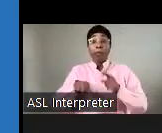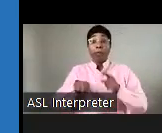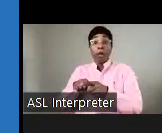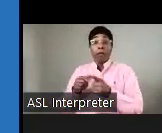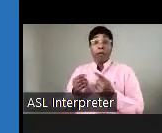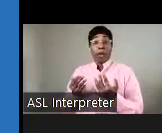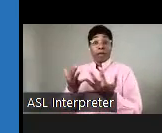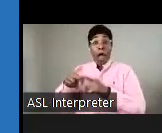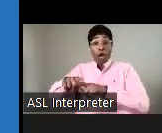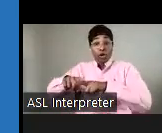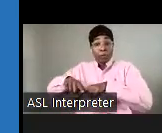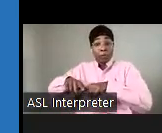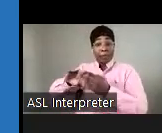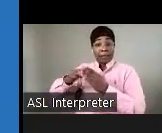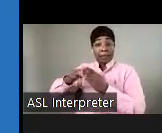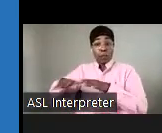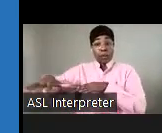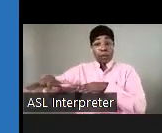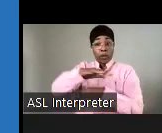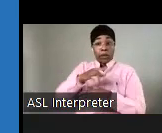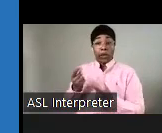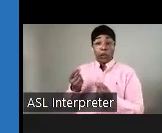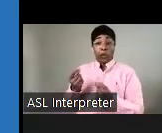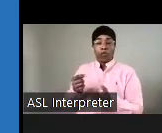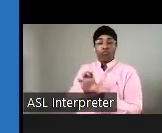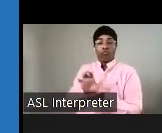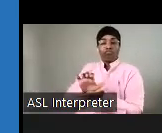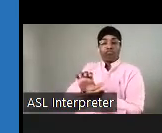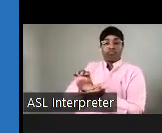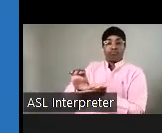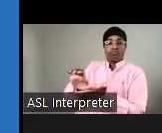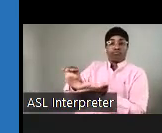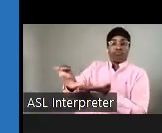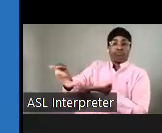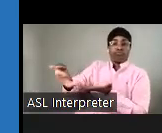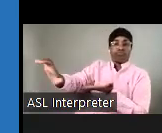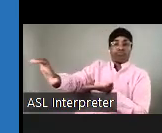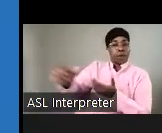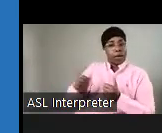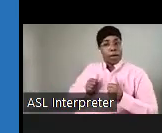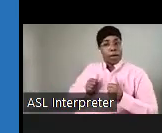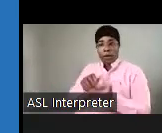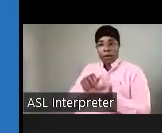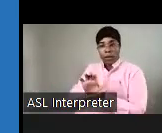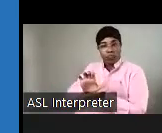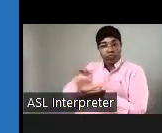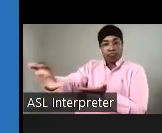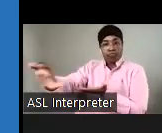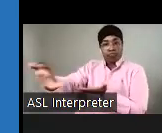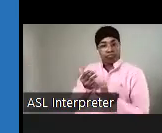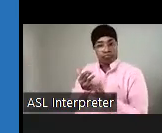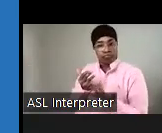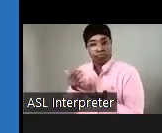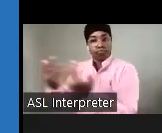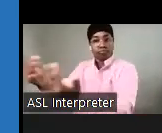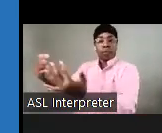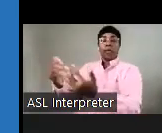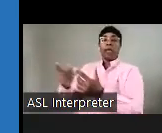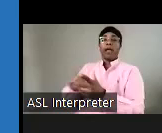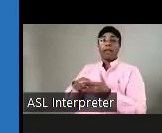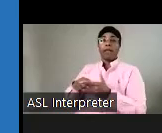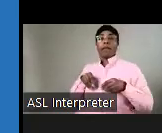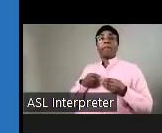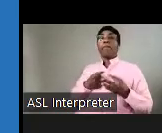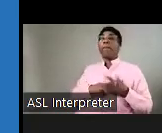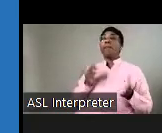best winter is harvest it, be vigorous about it, burn it, and then start putting in the species that would